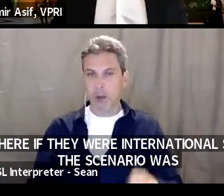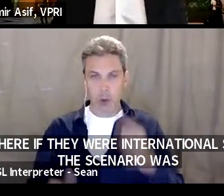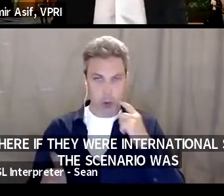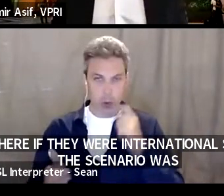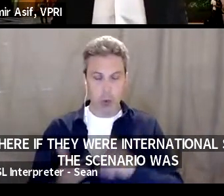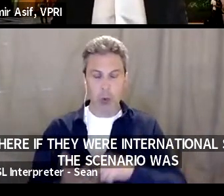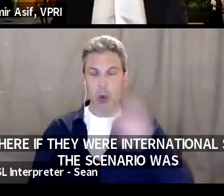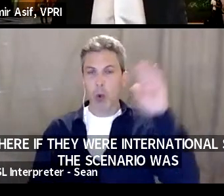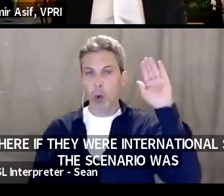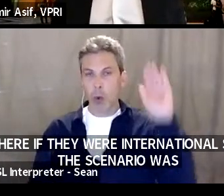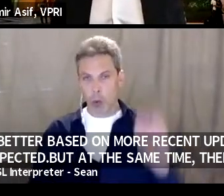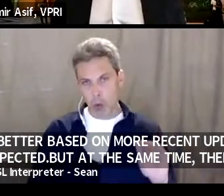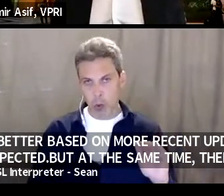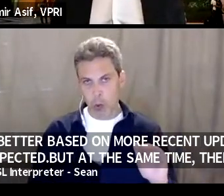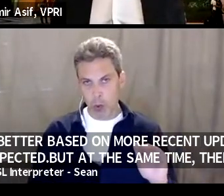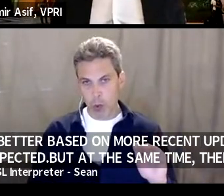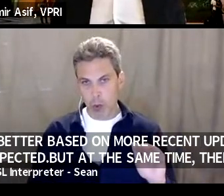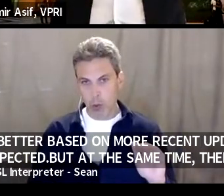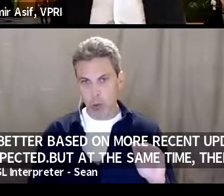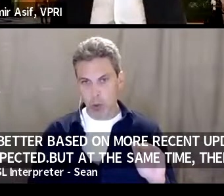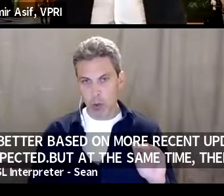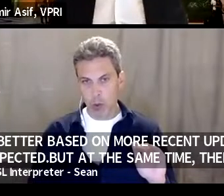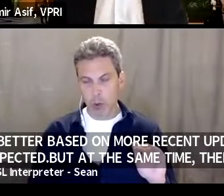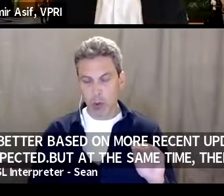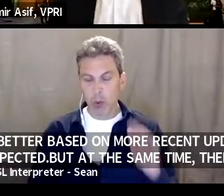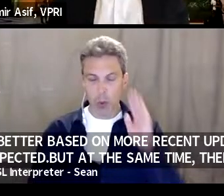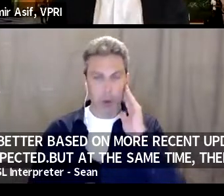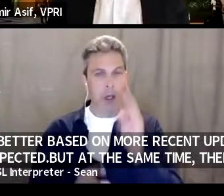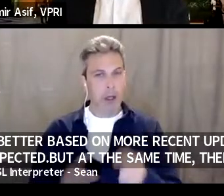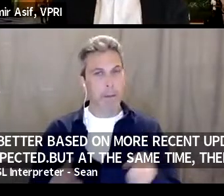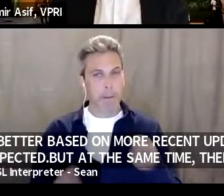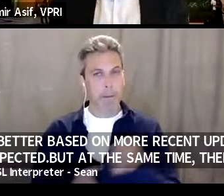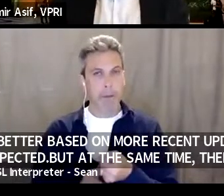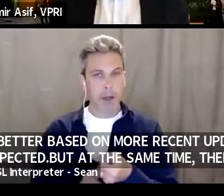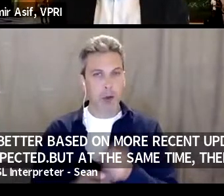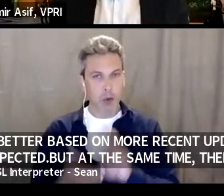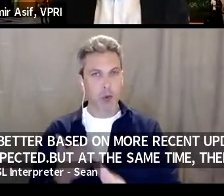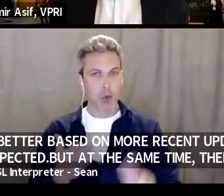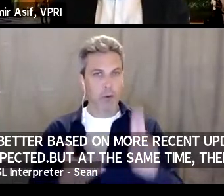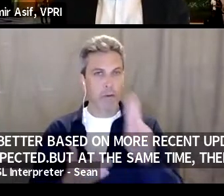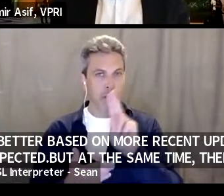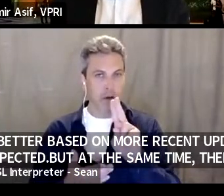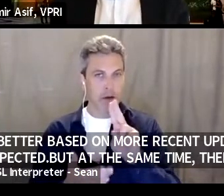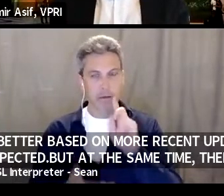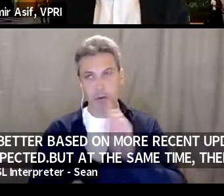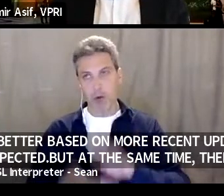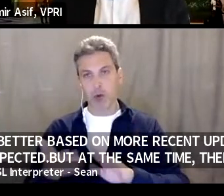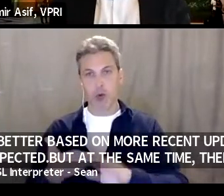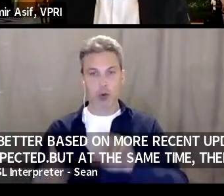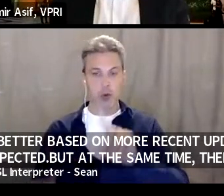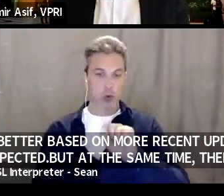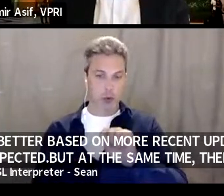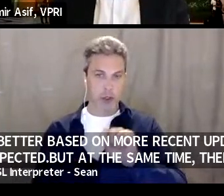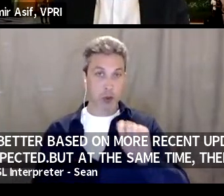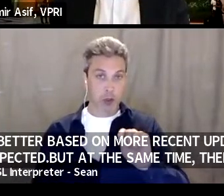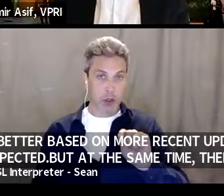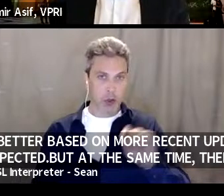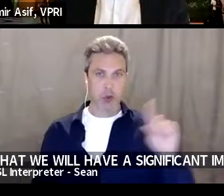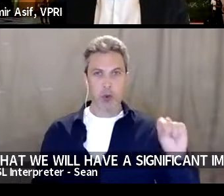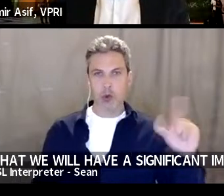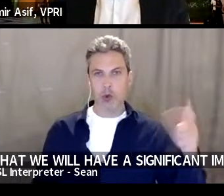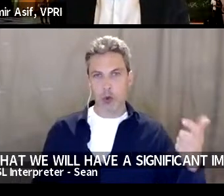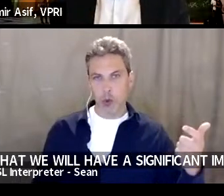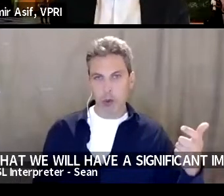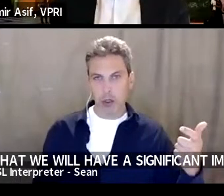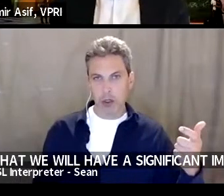will have a significant impact on the university for 2021